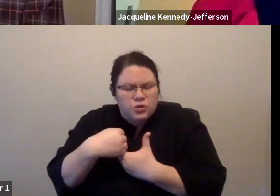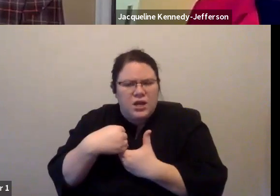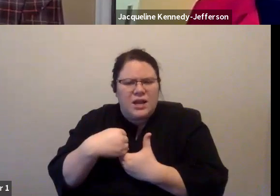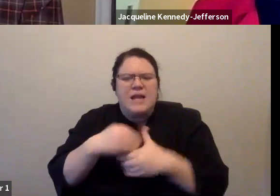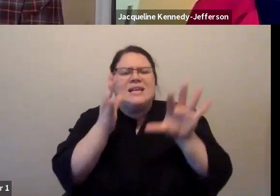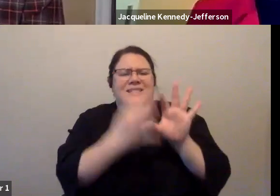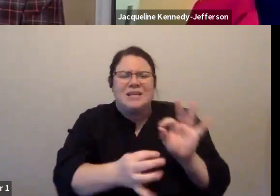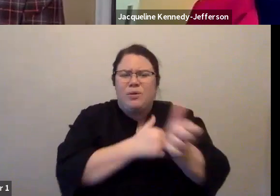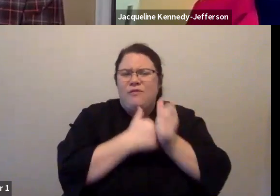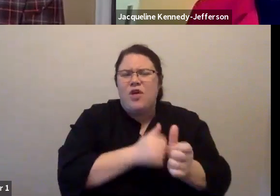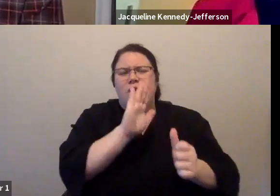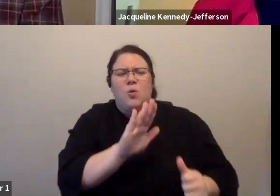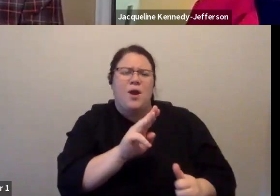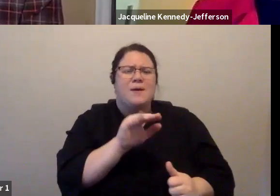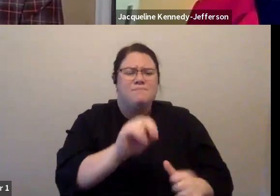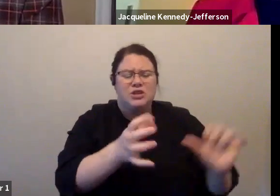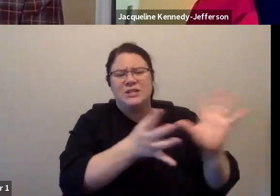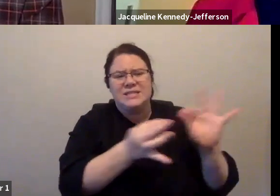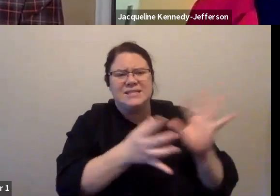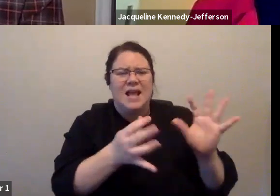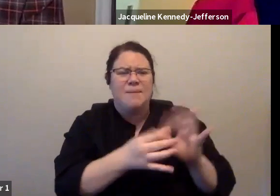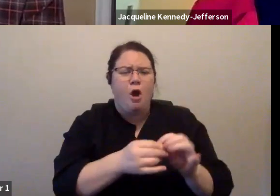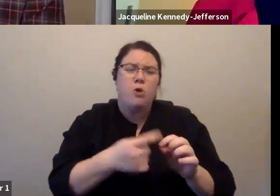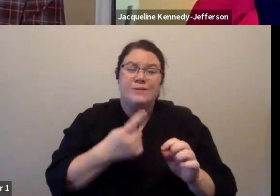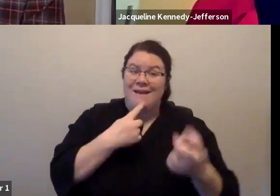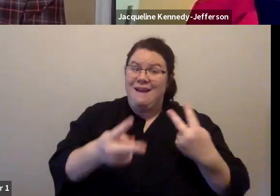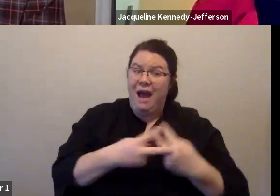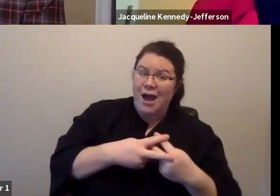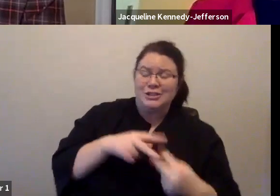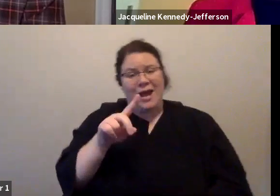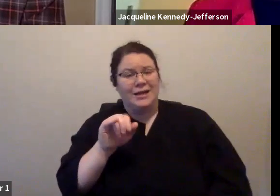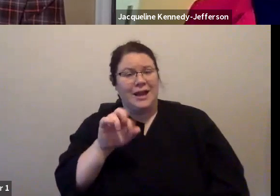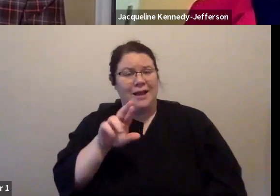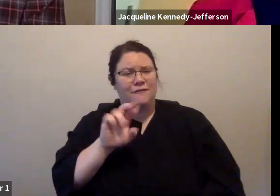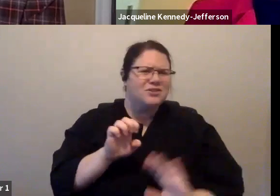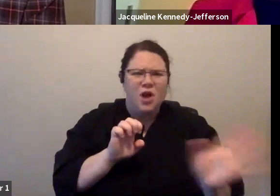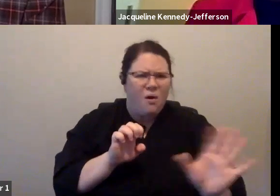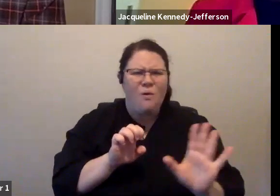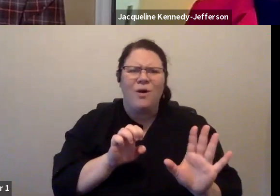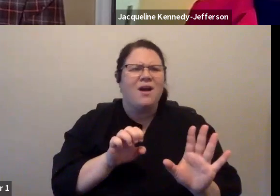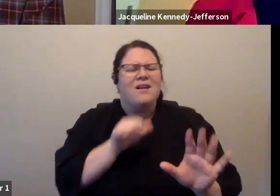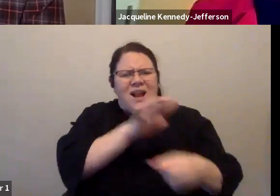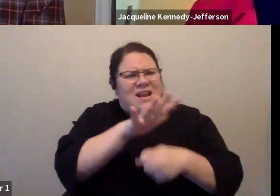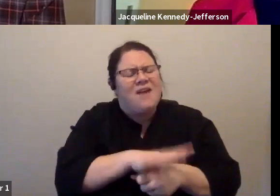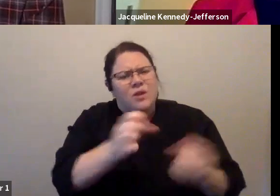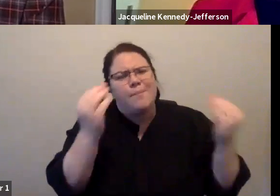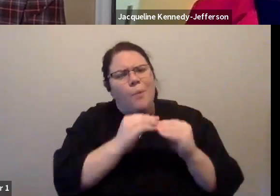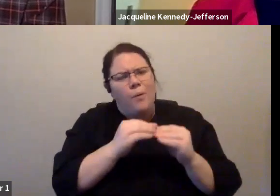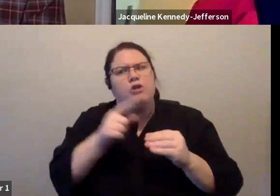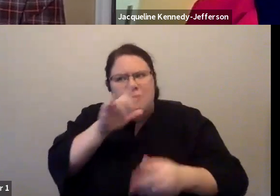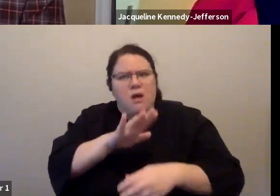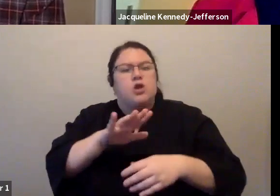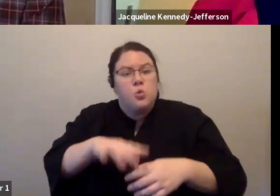statement or just a tagline or just a hashtag, right? But that they are intentional, that they are deliberate, and that